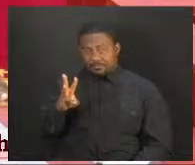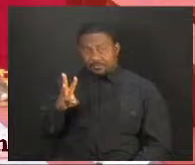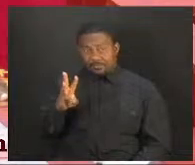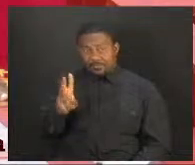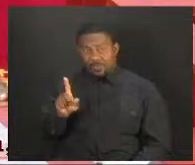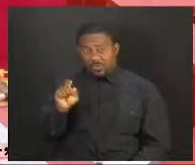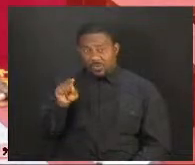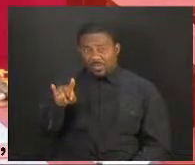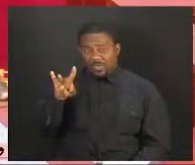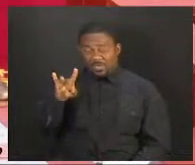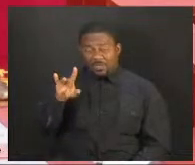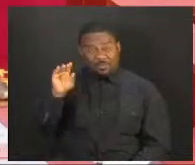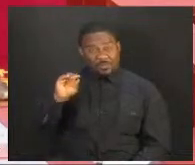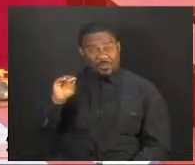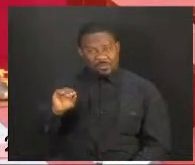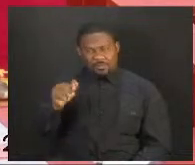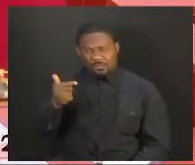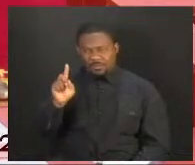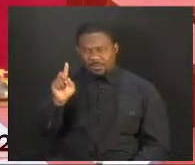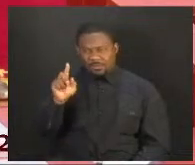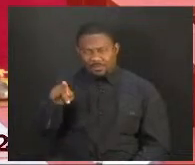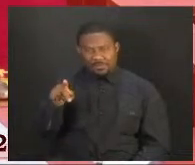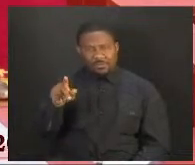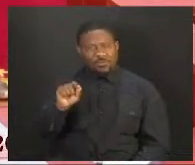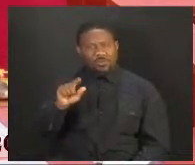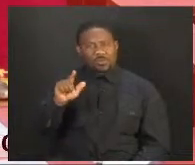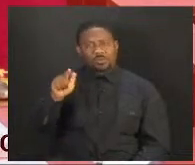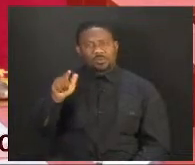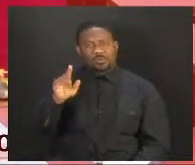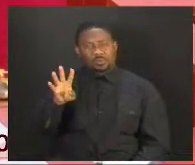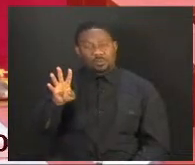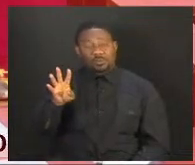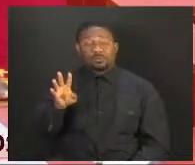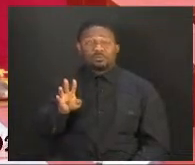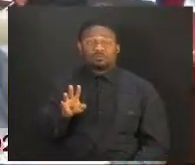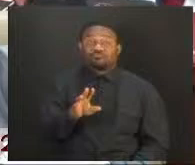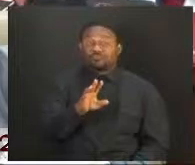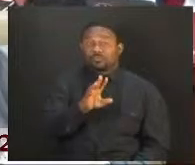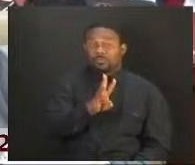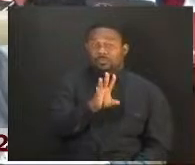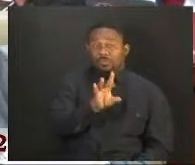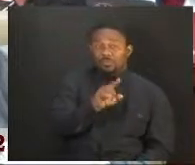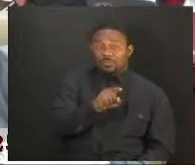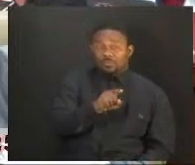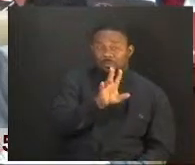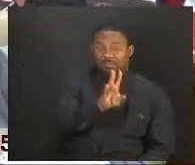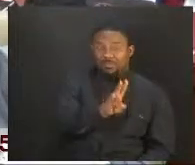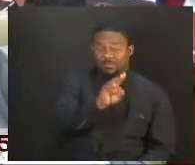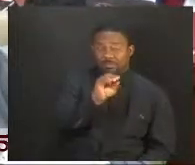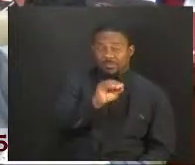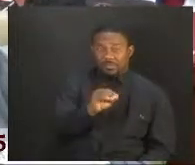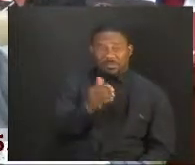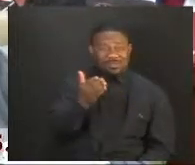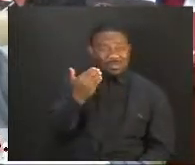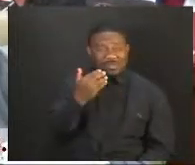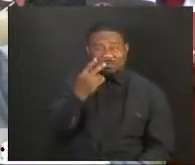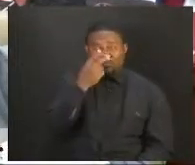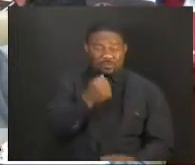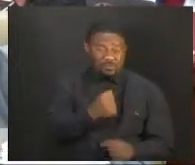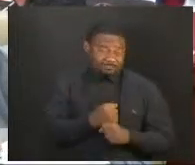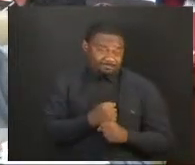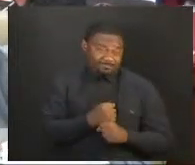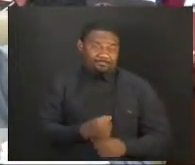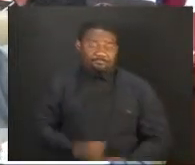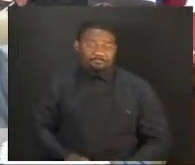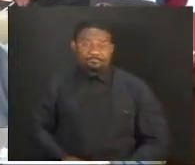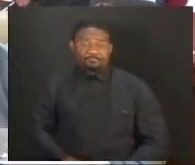61.8% of GDP in 2024, compared to 68.7% in the year 2023. Mr. Speaker,